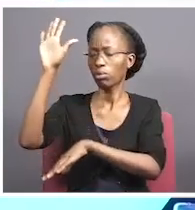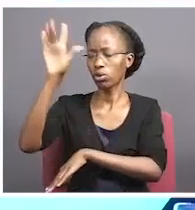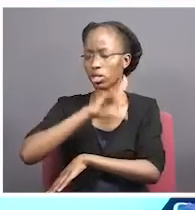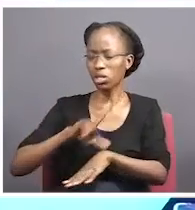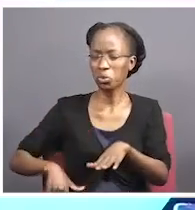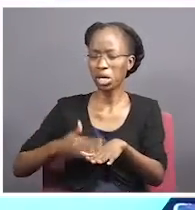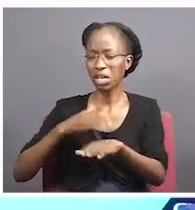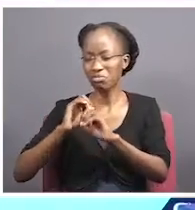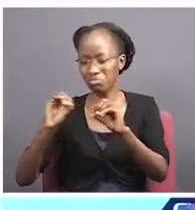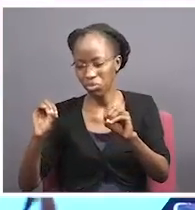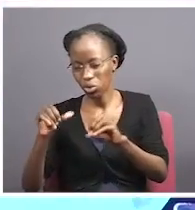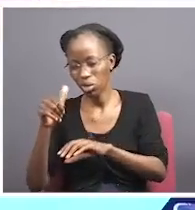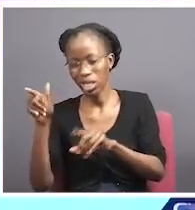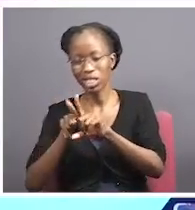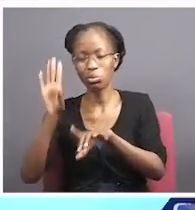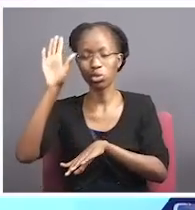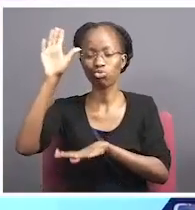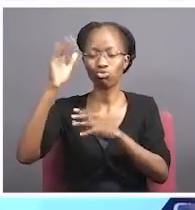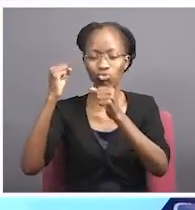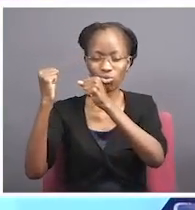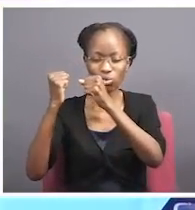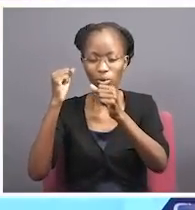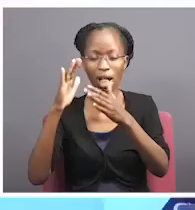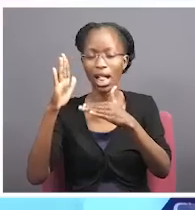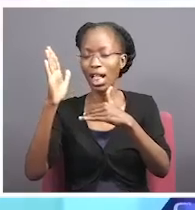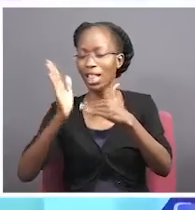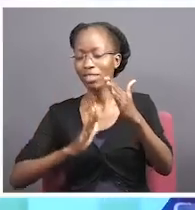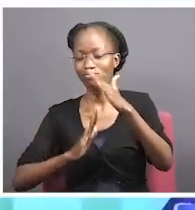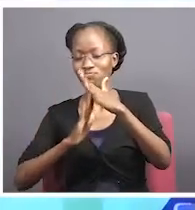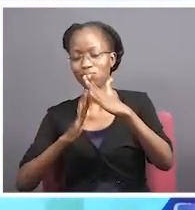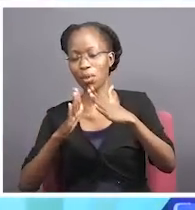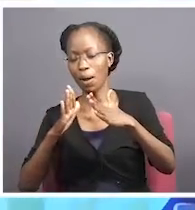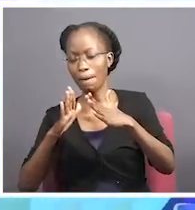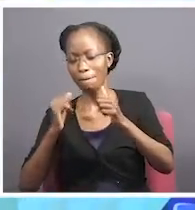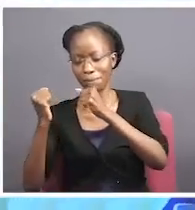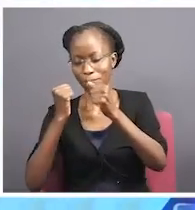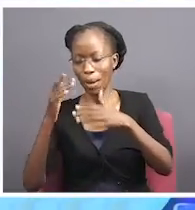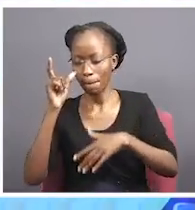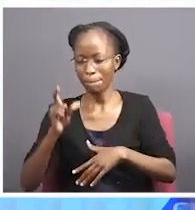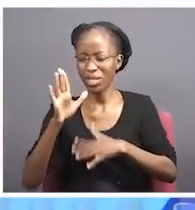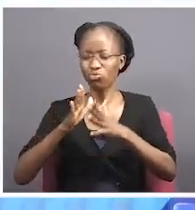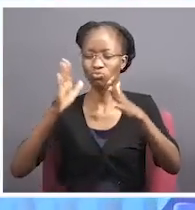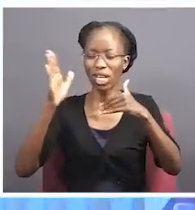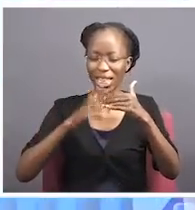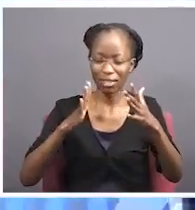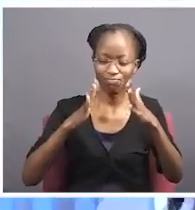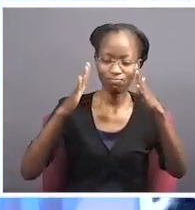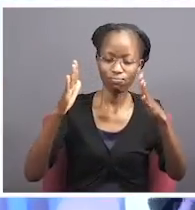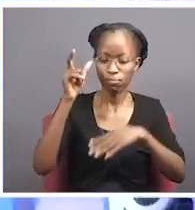is none like you. Oh, you're stronger than the strong. You're greater than the greatest, O